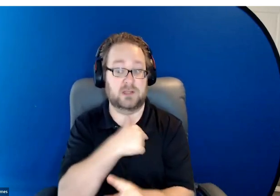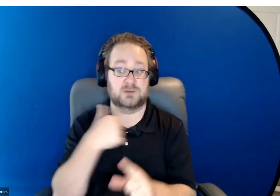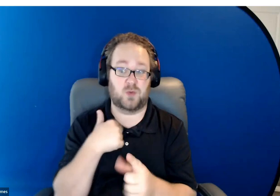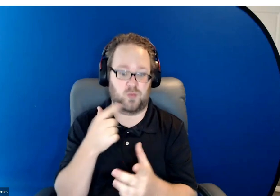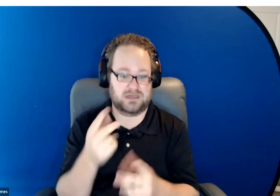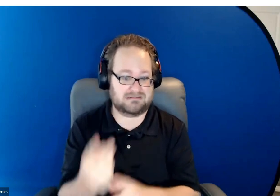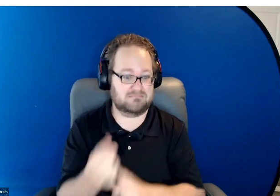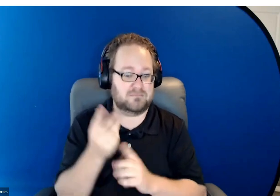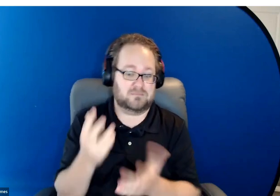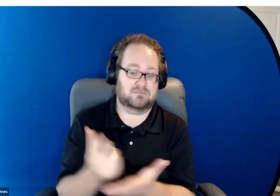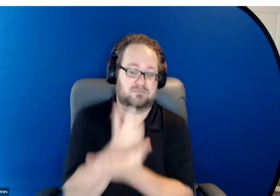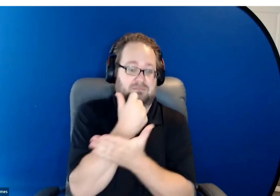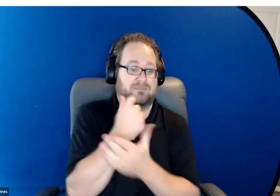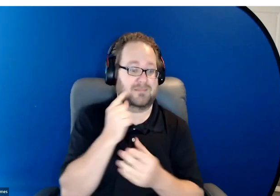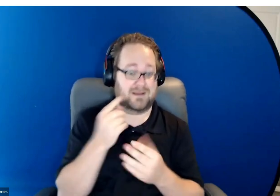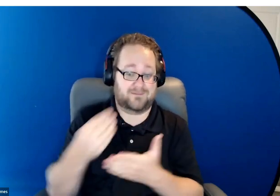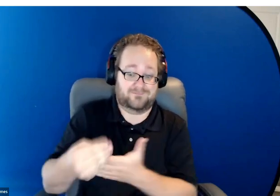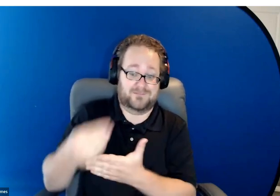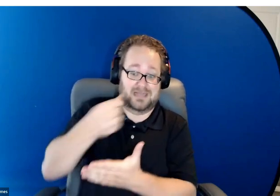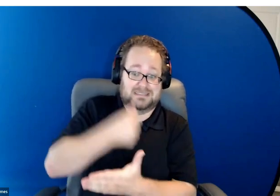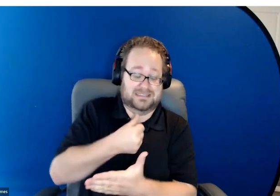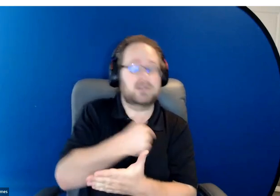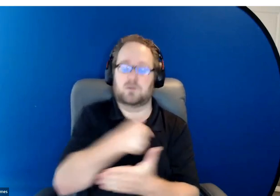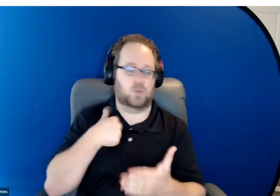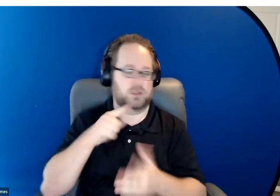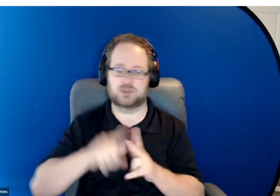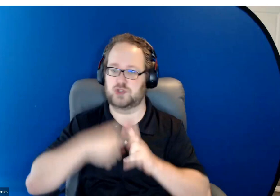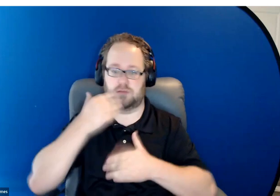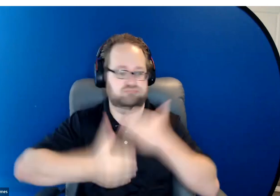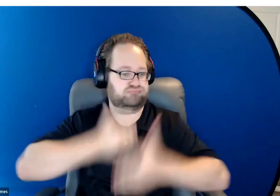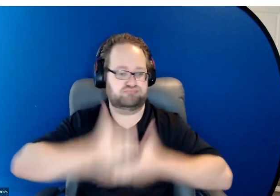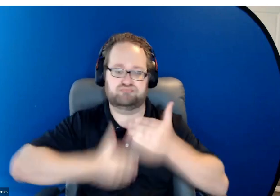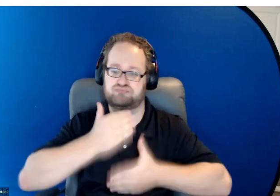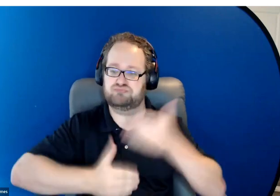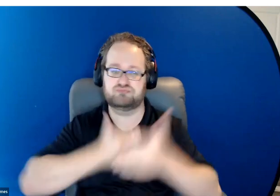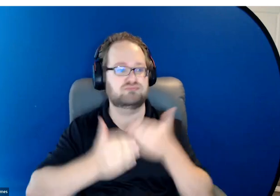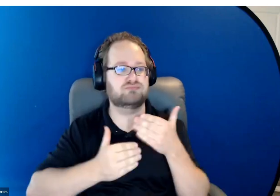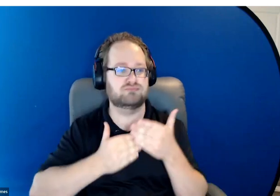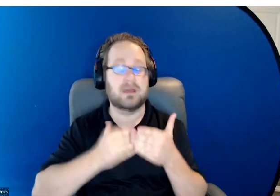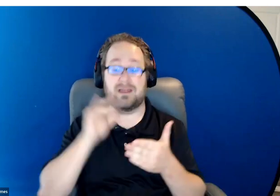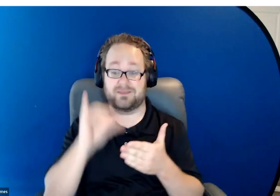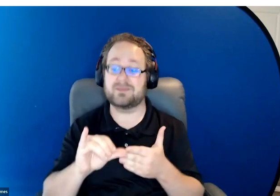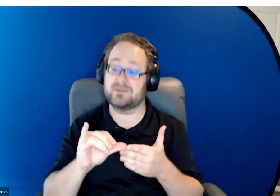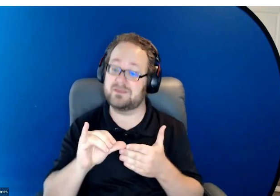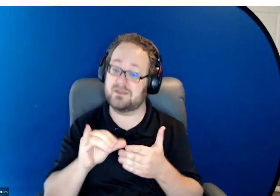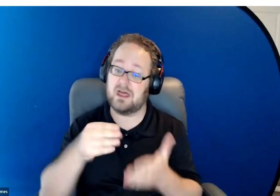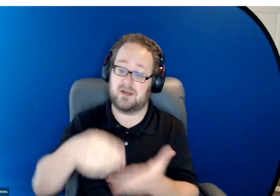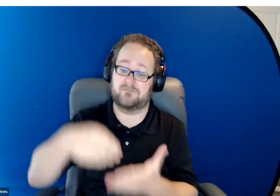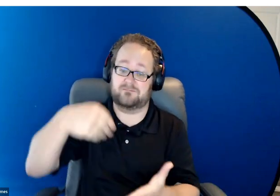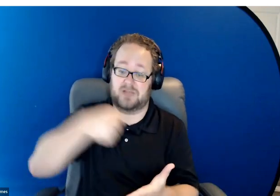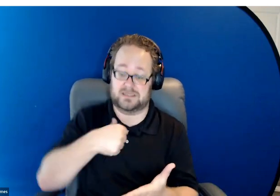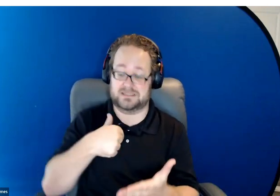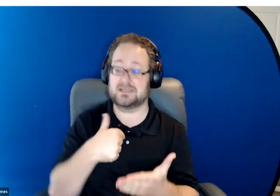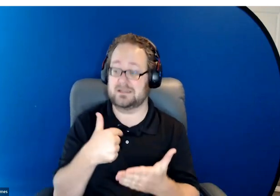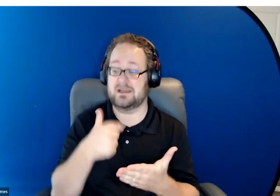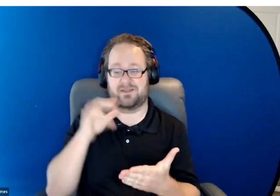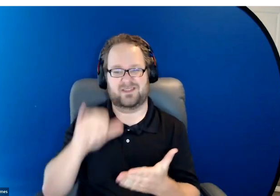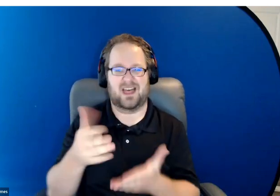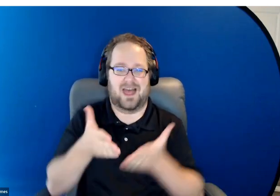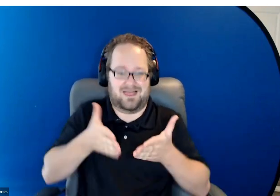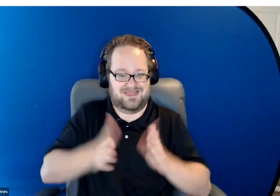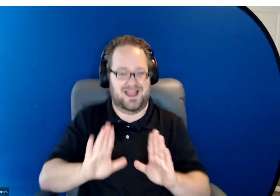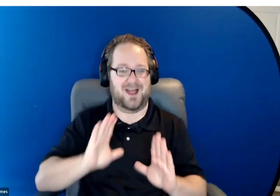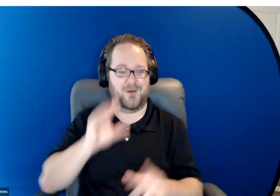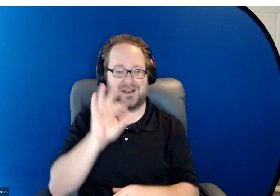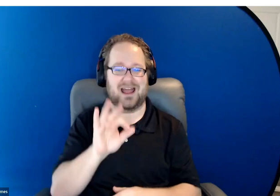we have truly hit the ground running. That funding allowed the ICC to get started and